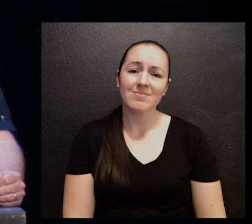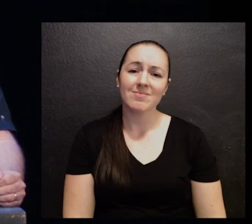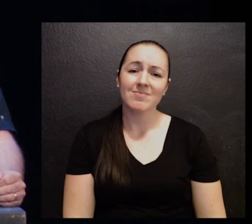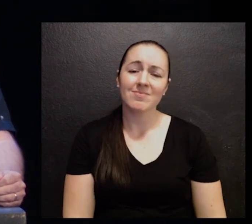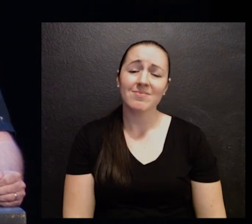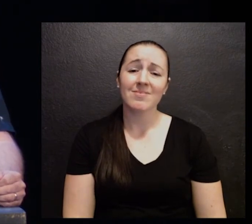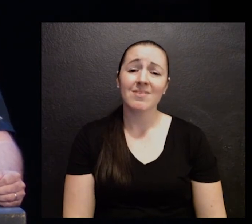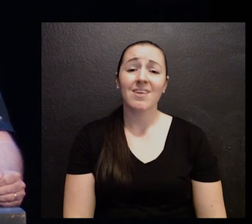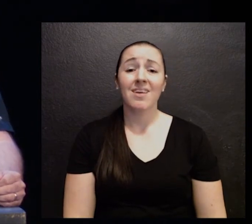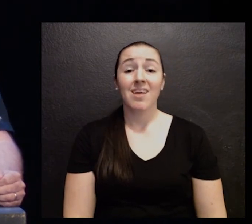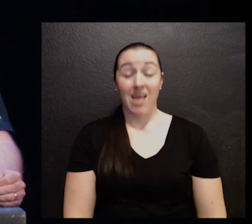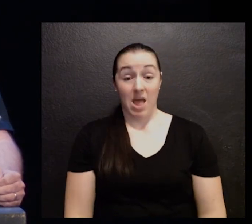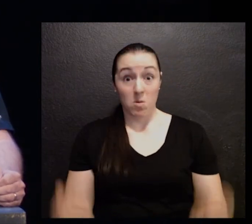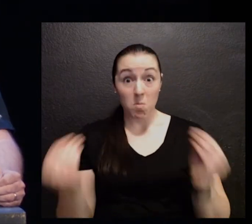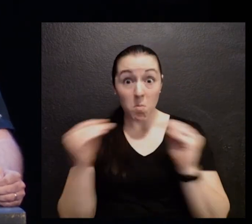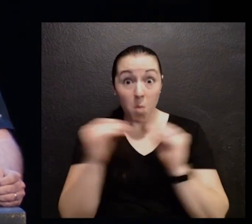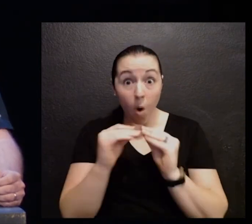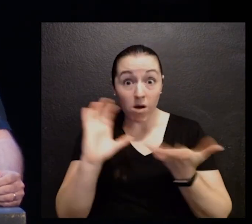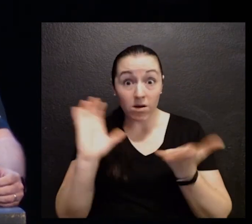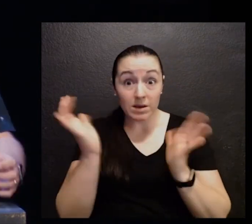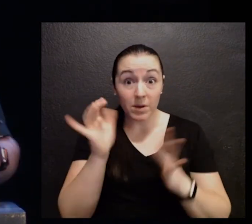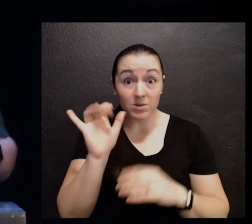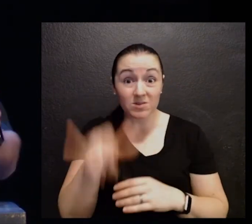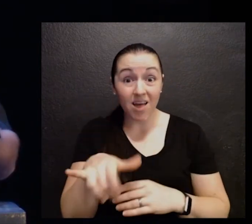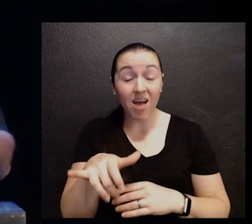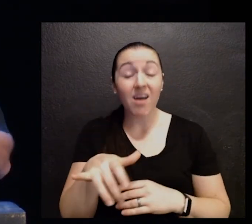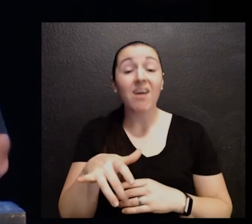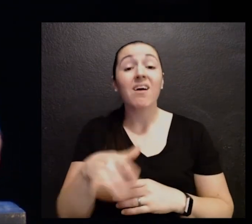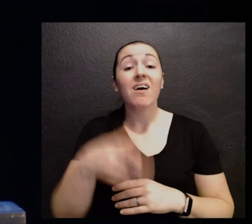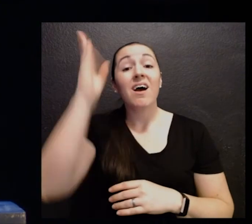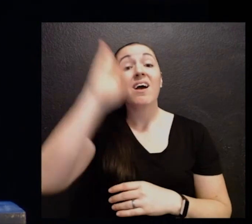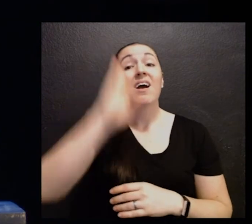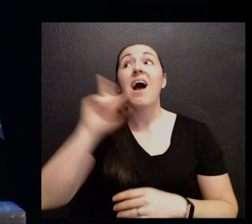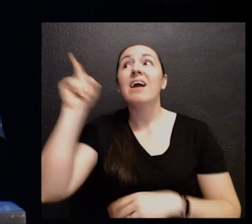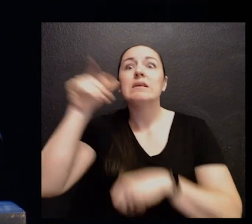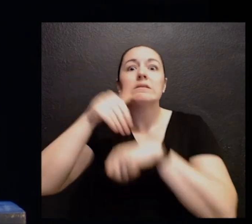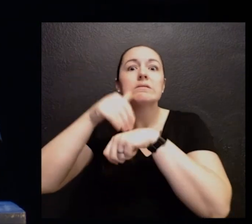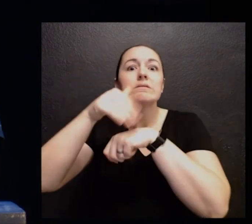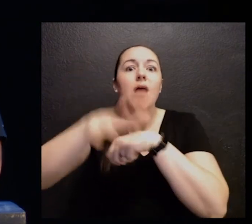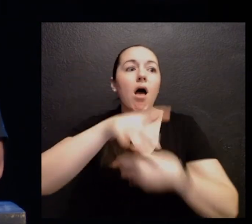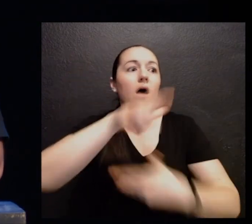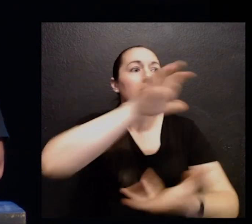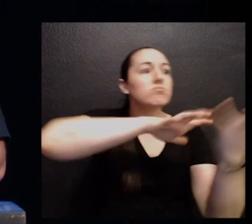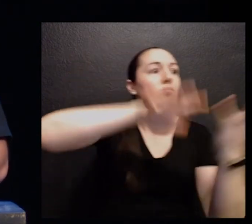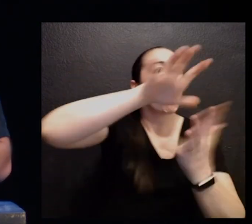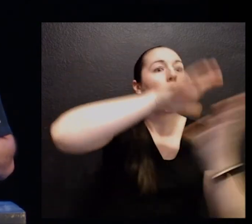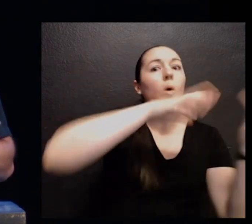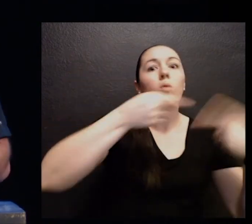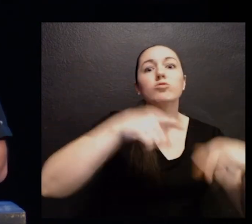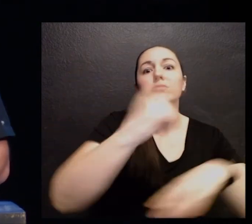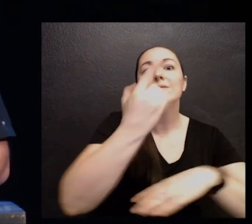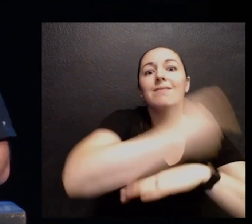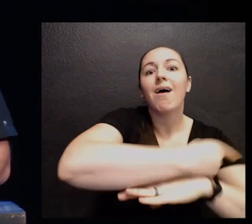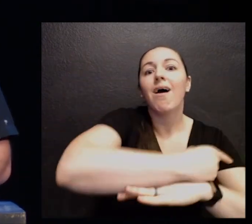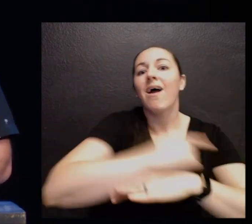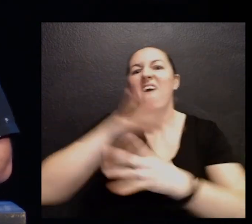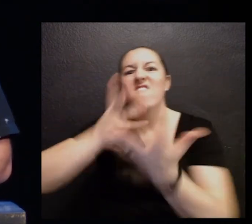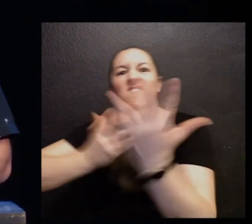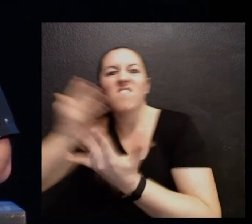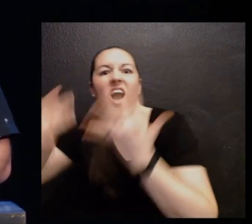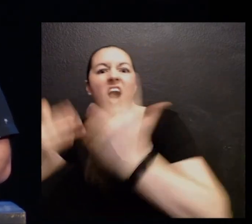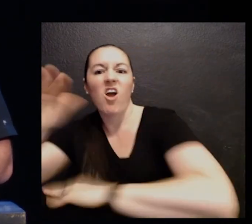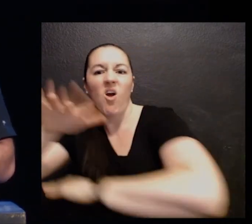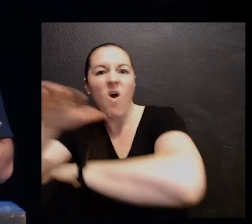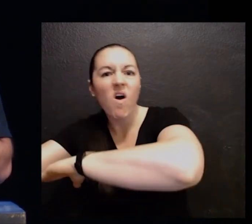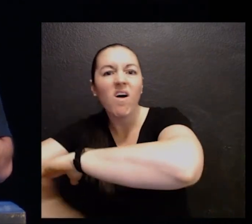And even more than that, so God sent this pillar of fire and this pillar of smoke to the Israelite people